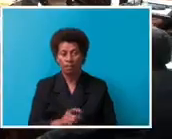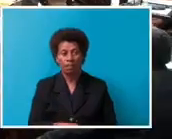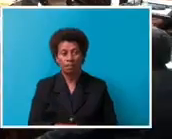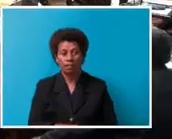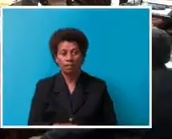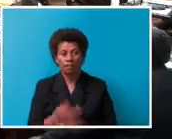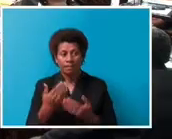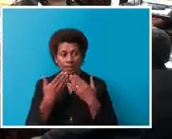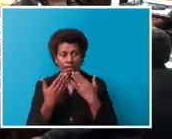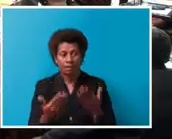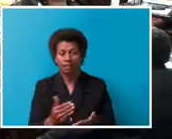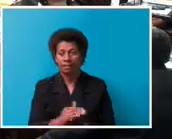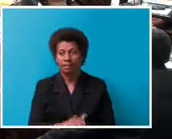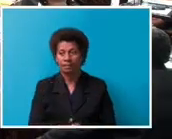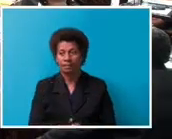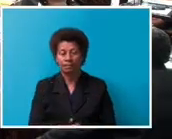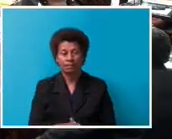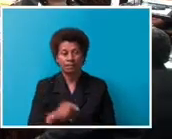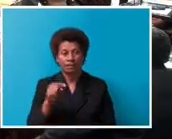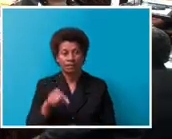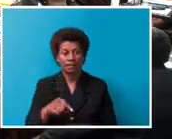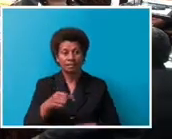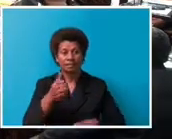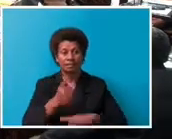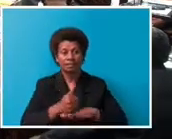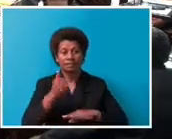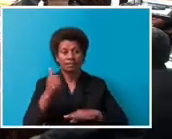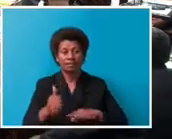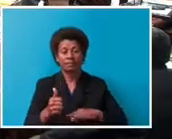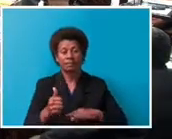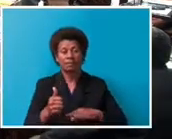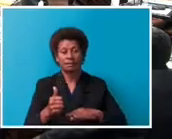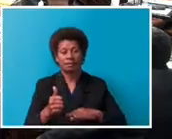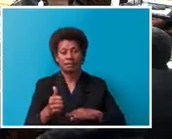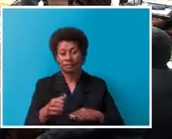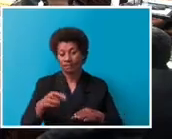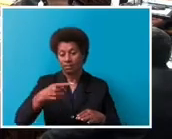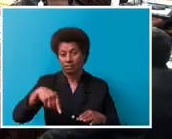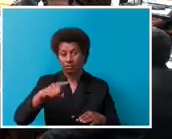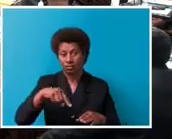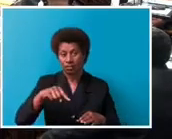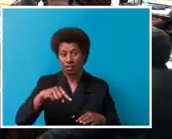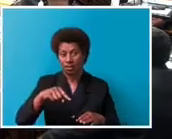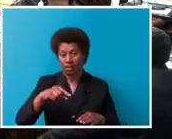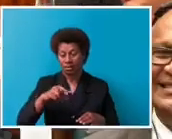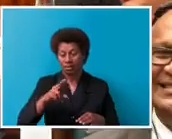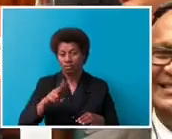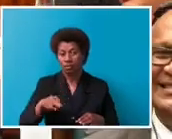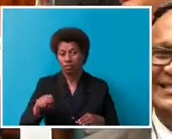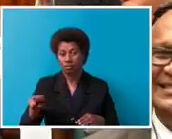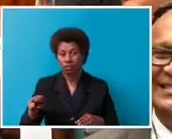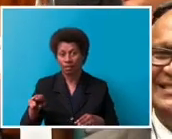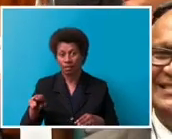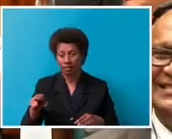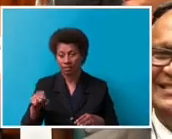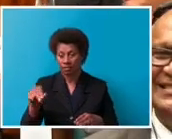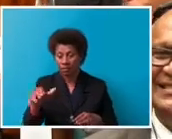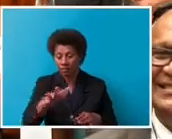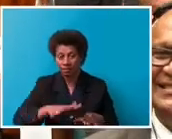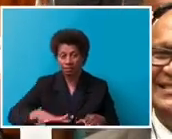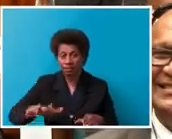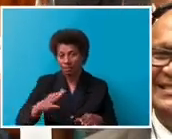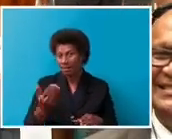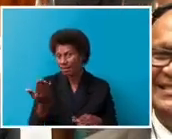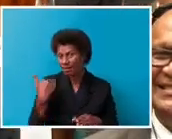you. It is this government, Mr. Speaker, in Subanasori area, in the last 16